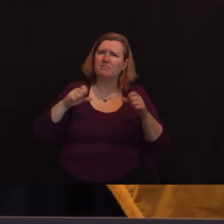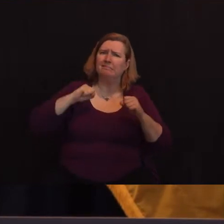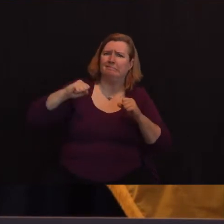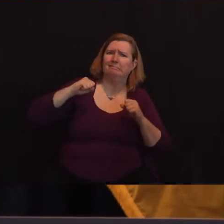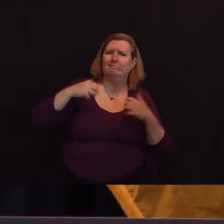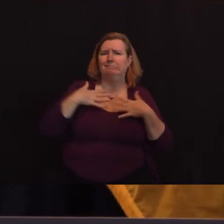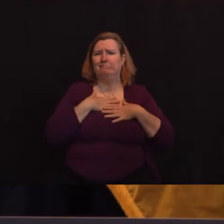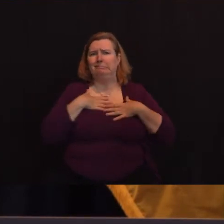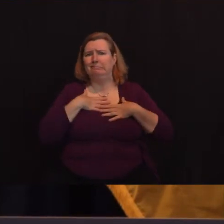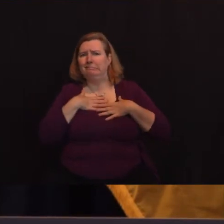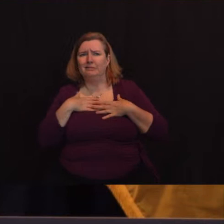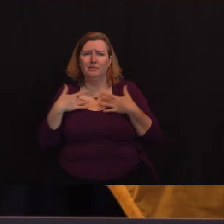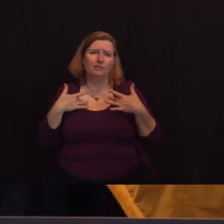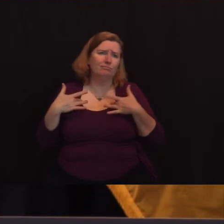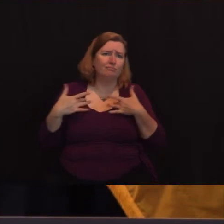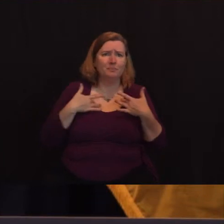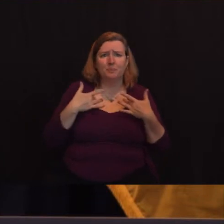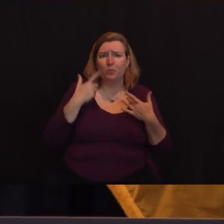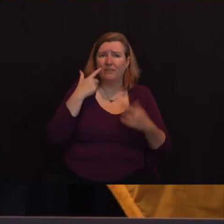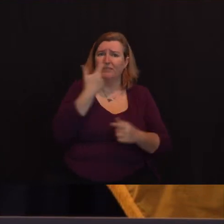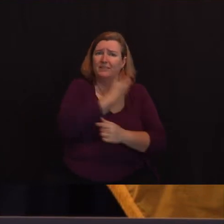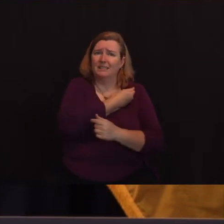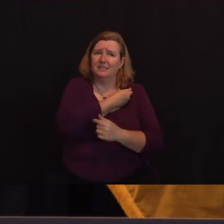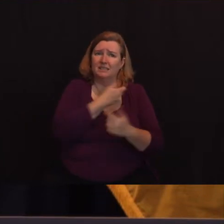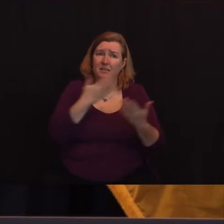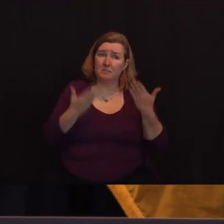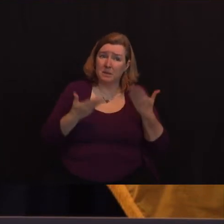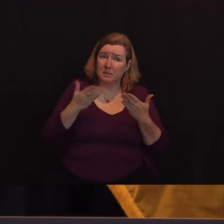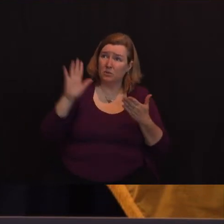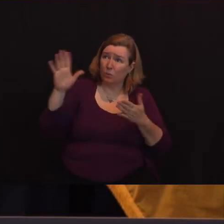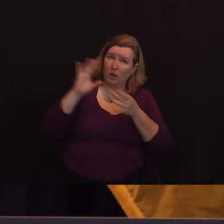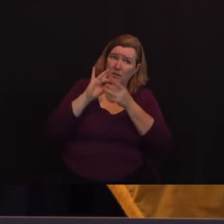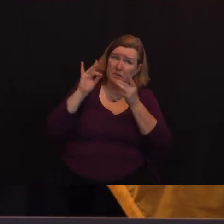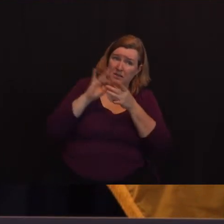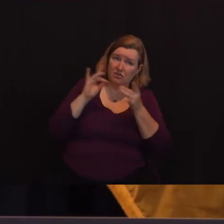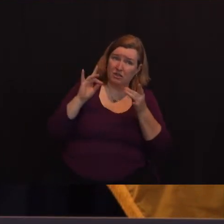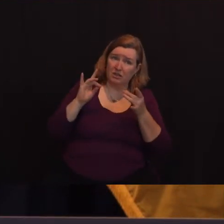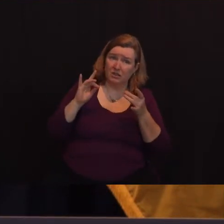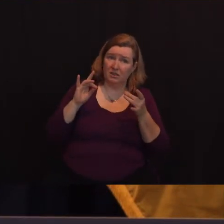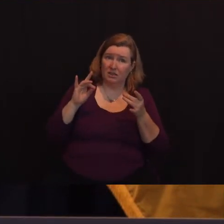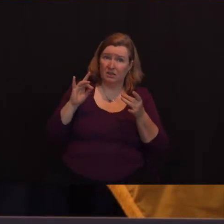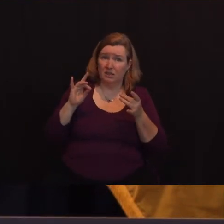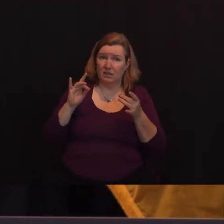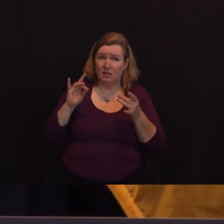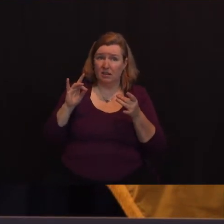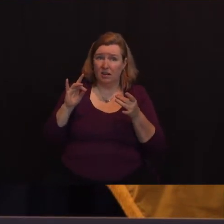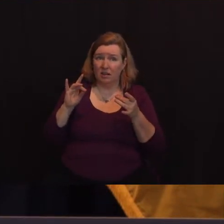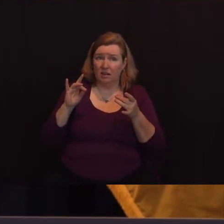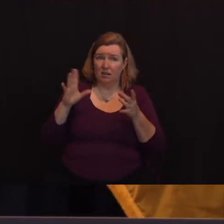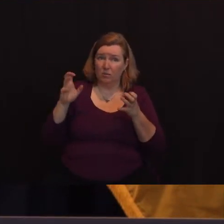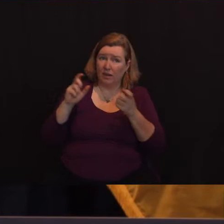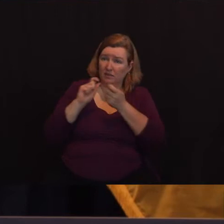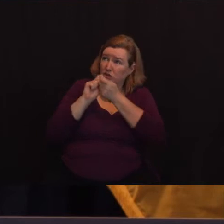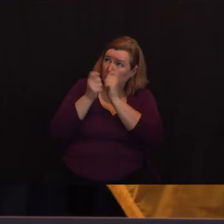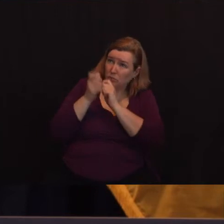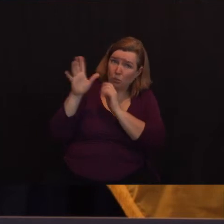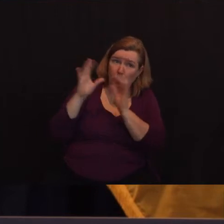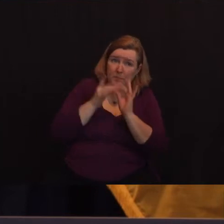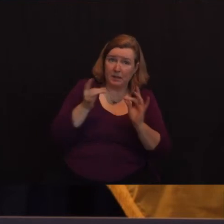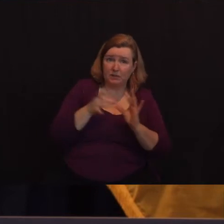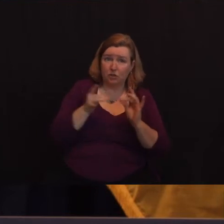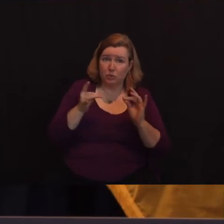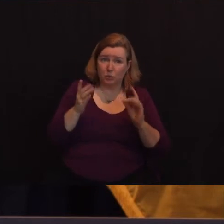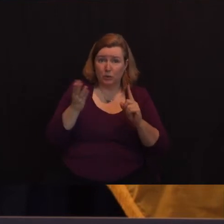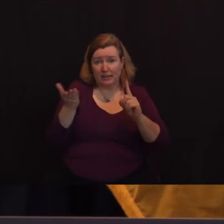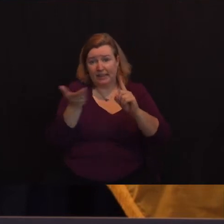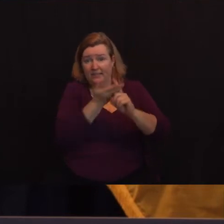Does anything have to do with your messaging? Was there anything about your message that you would change to try and get more people vaccinated?